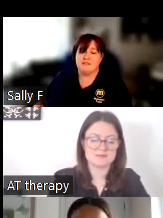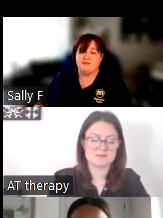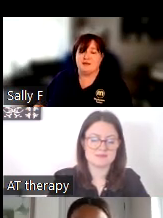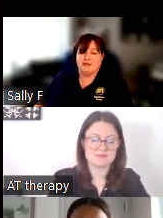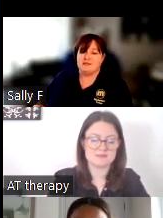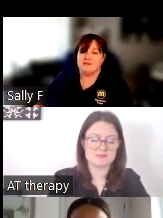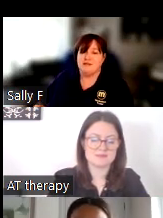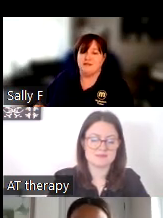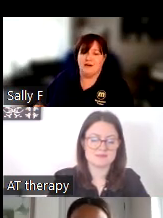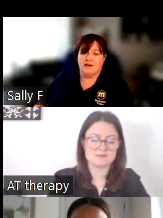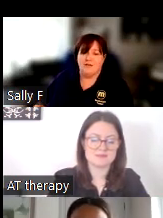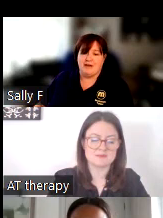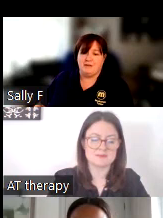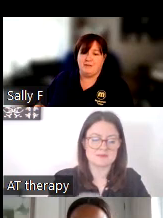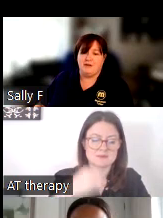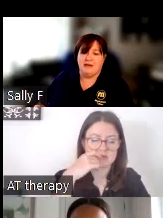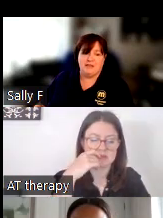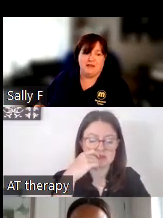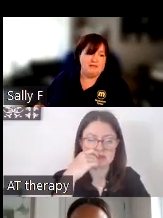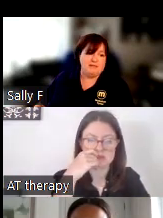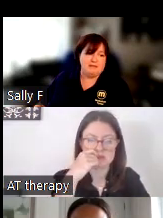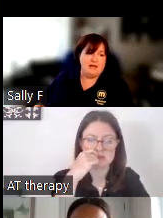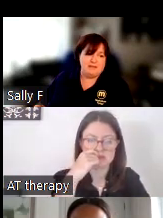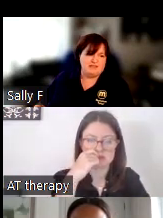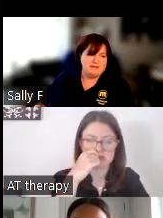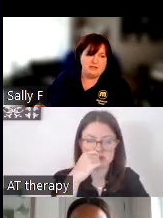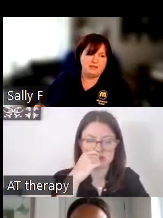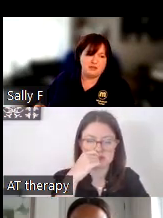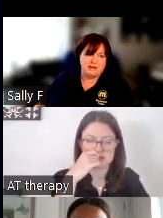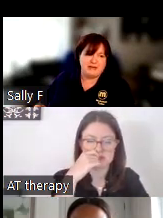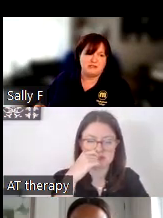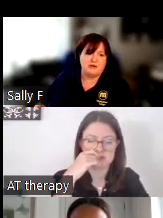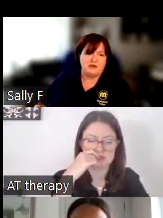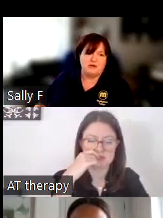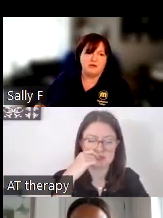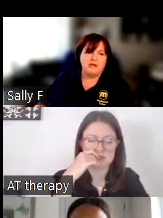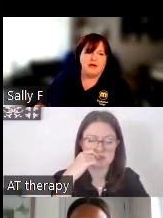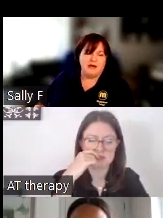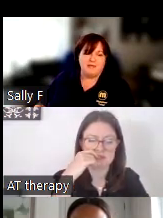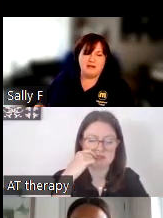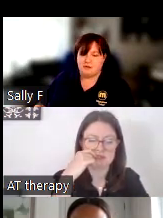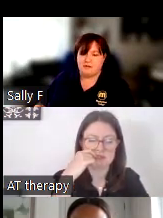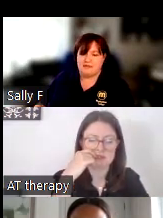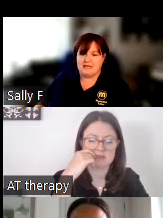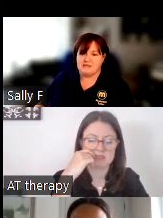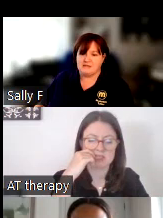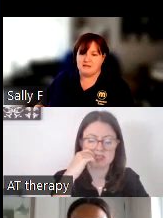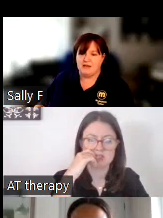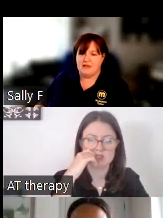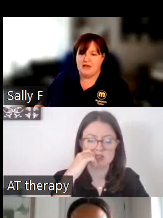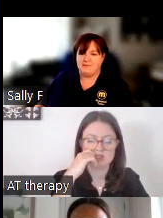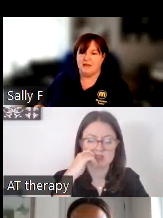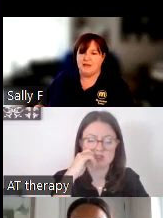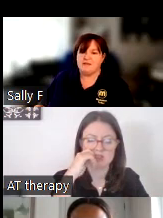are specific ones that are available. Either these are YouTube links or Facebook links